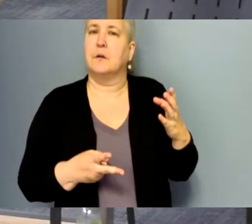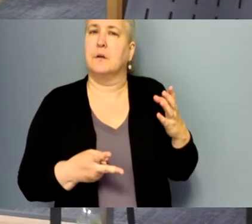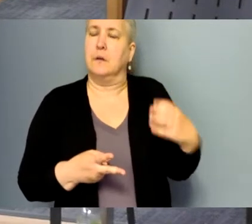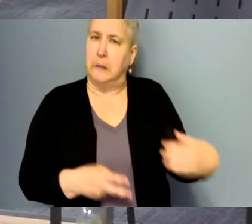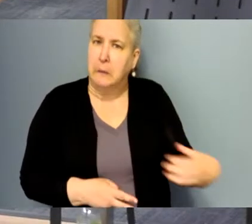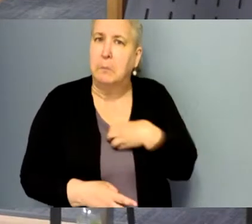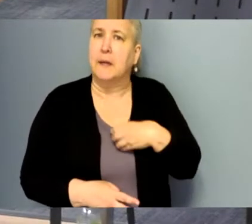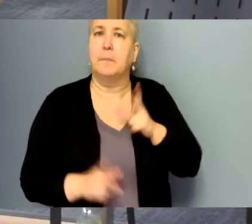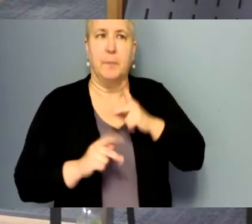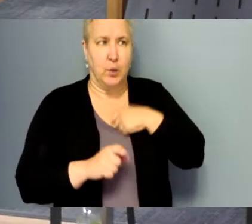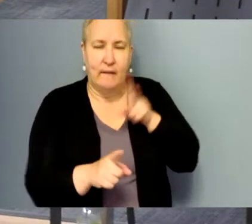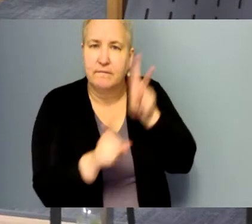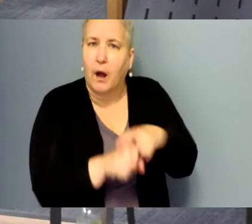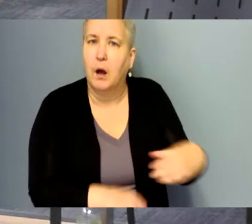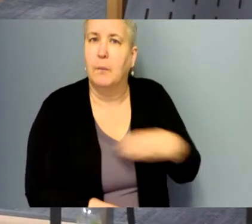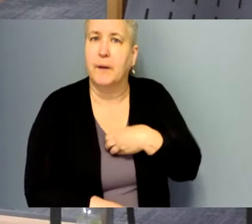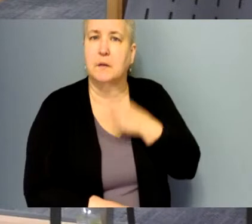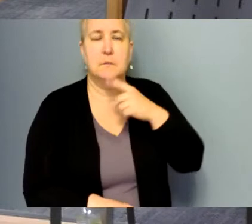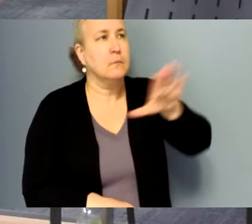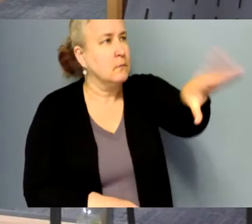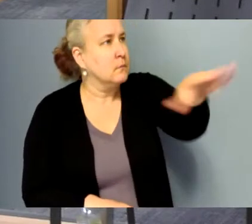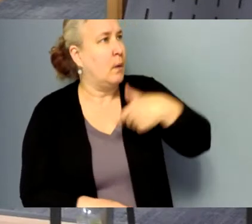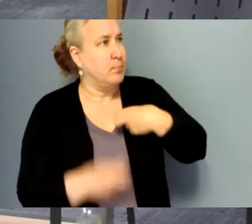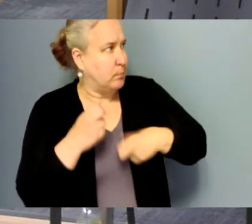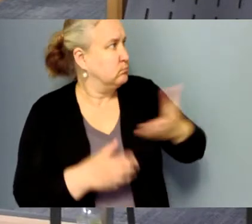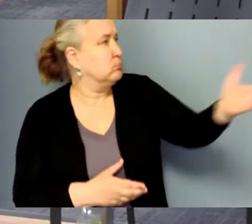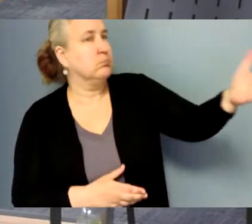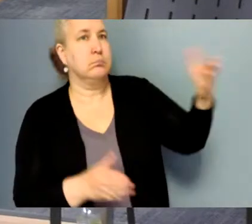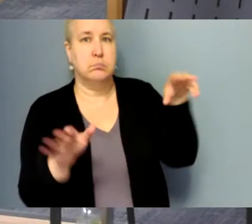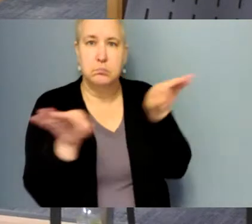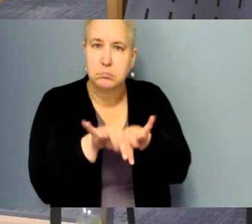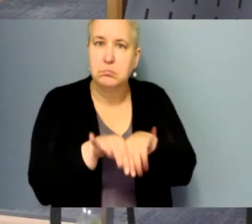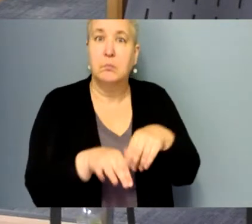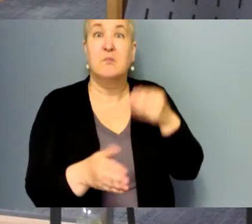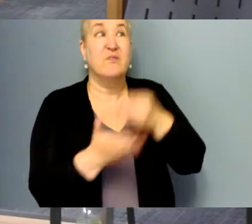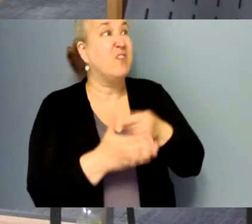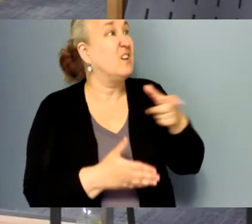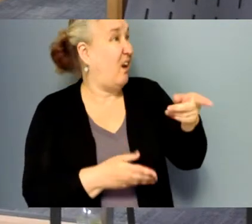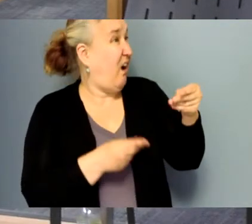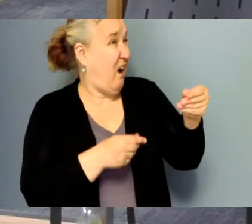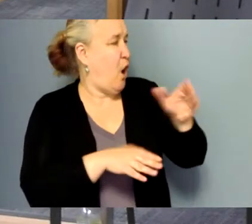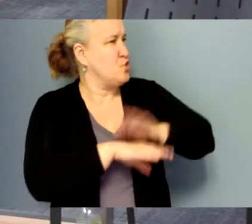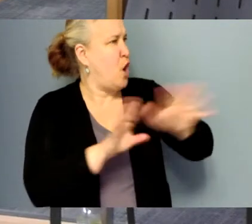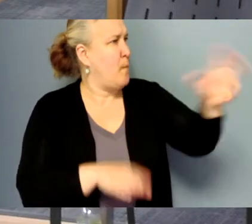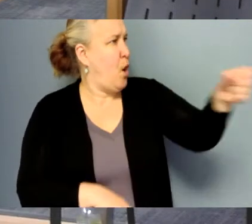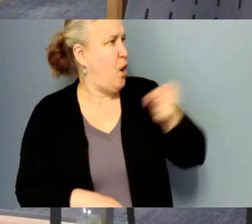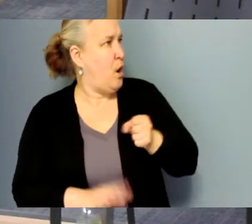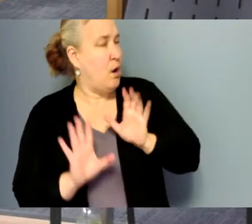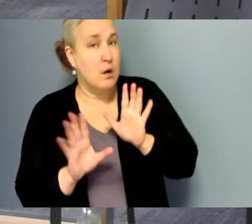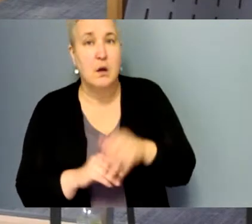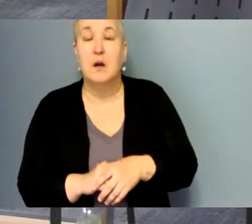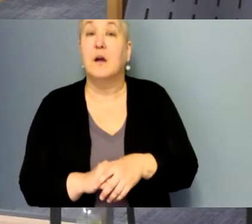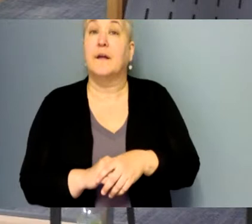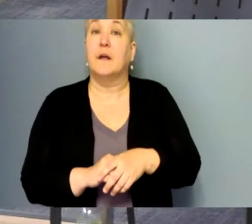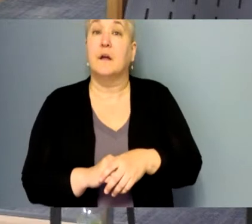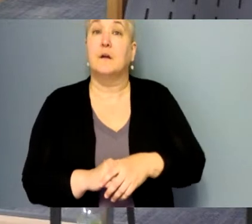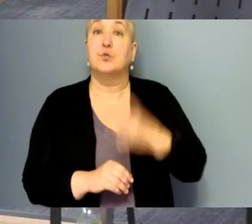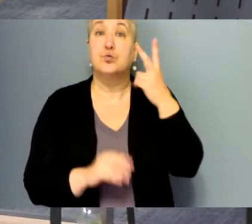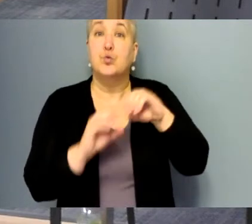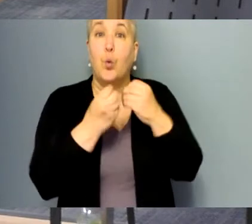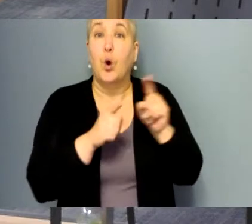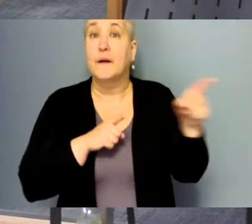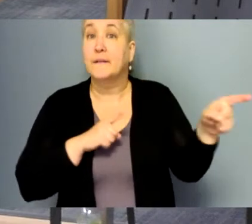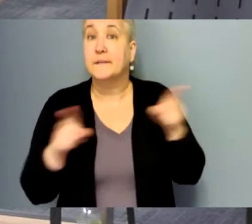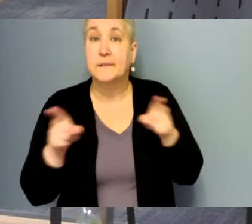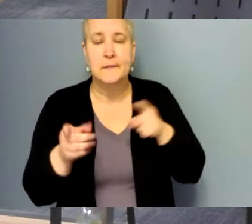can just file the complaints and say, hey, you've got a problem here, so you can pull the funding. Two very organizations that need a lot